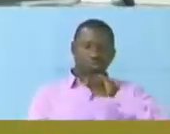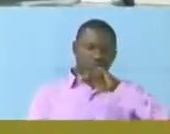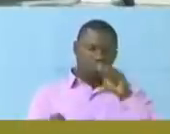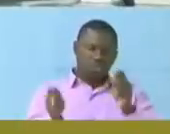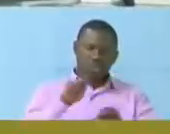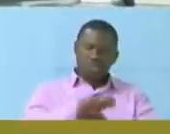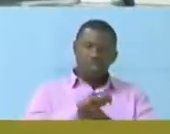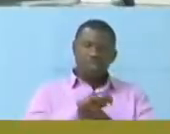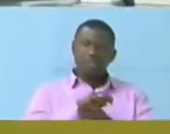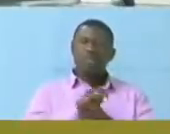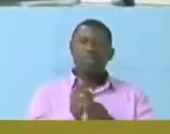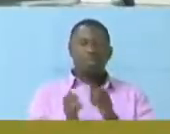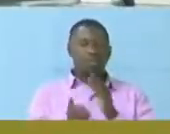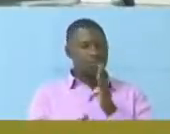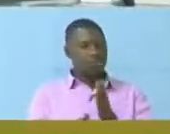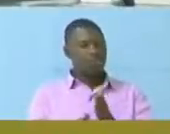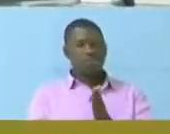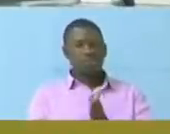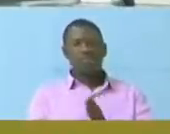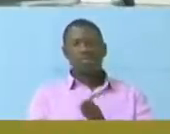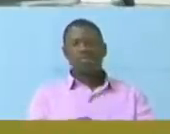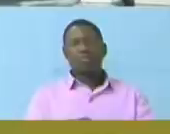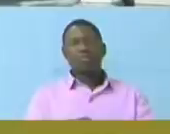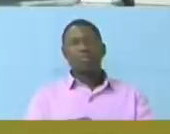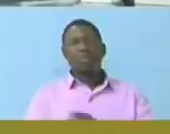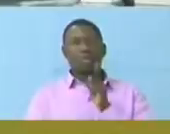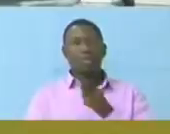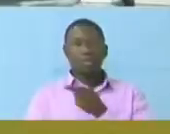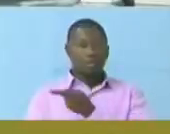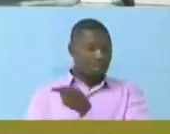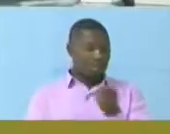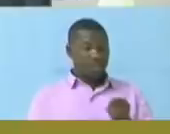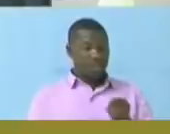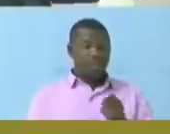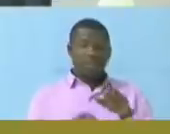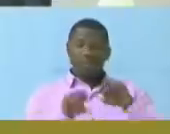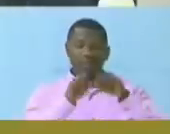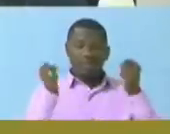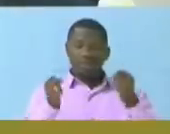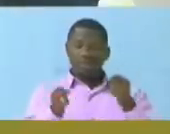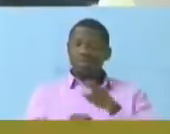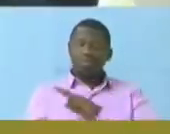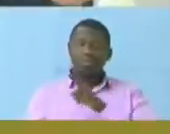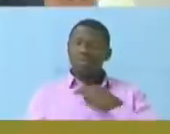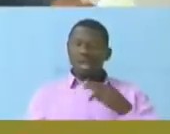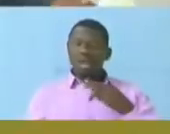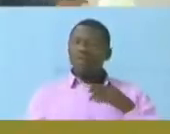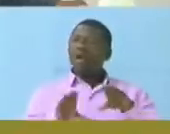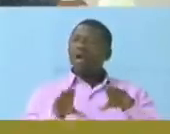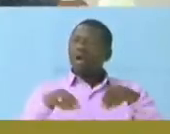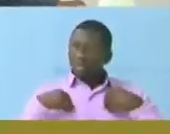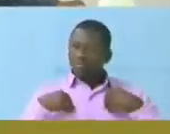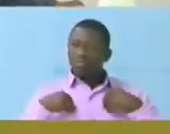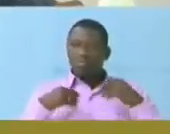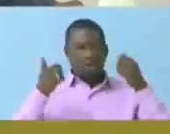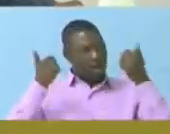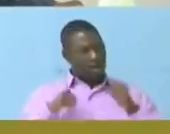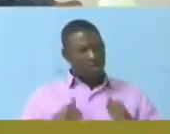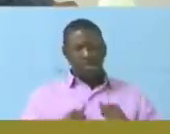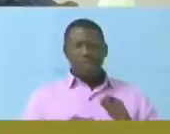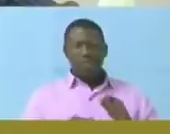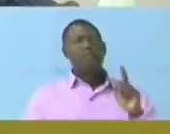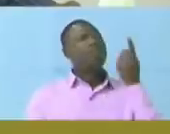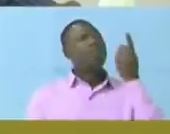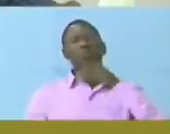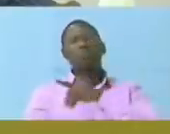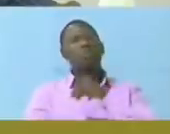fact that these violations should not have been allowed to happen in